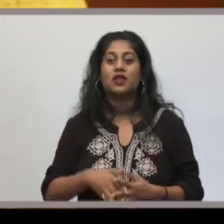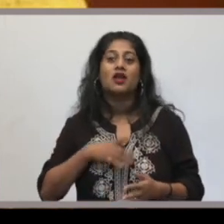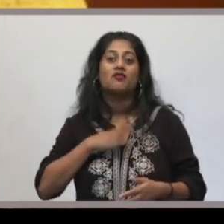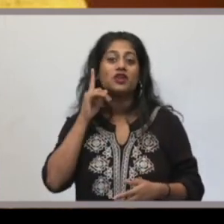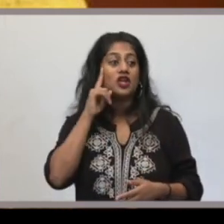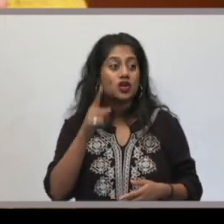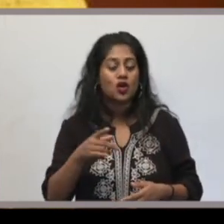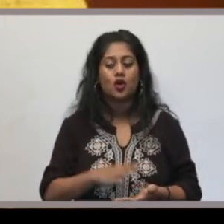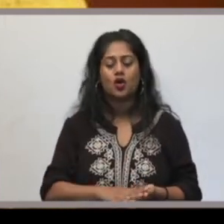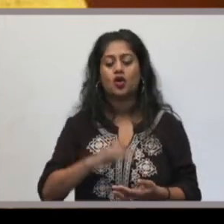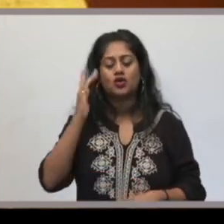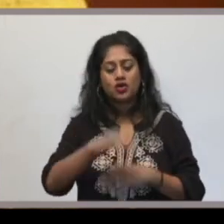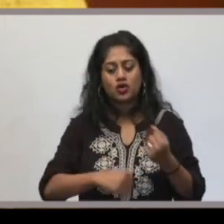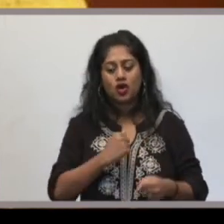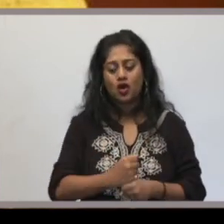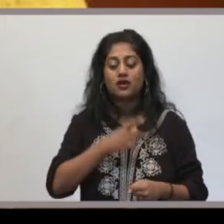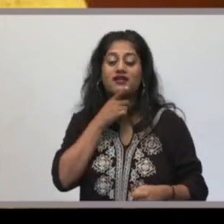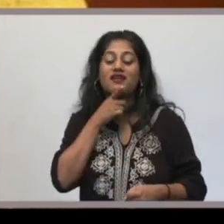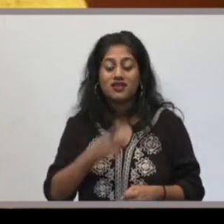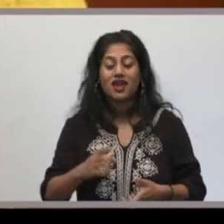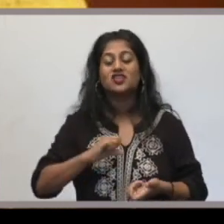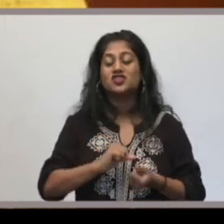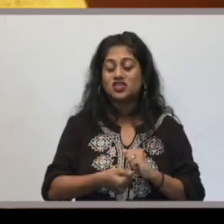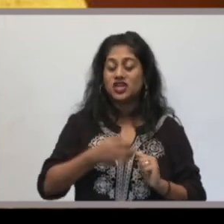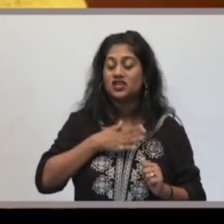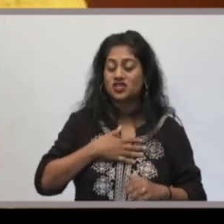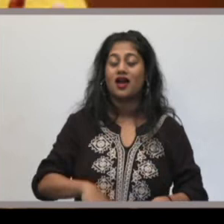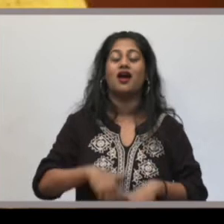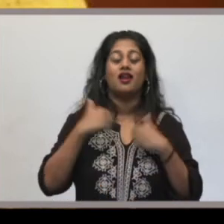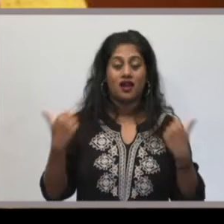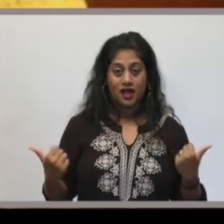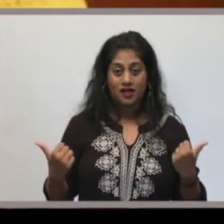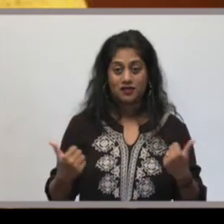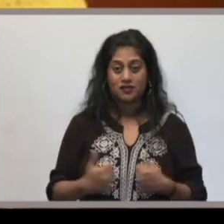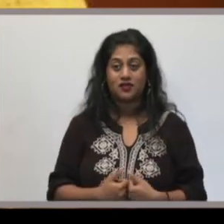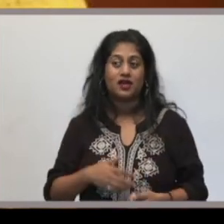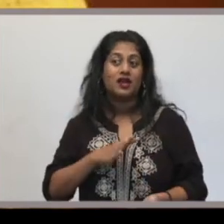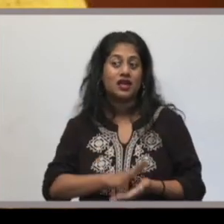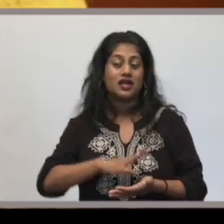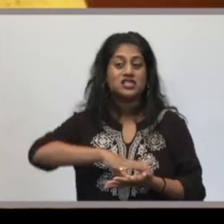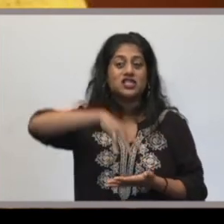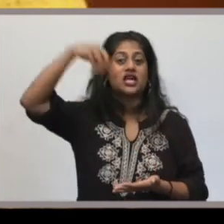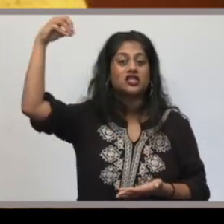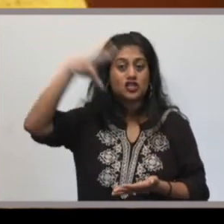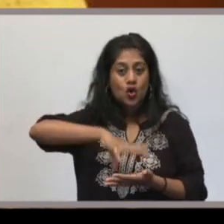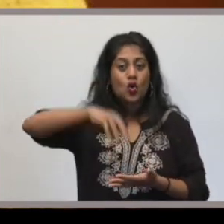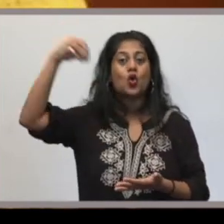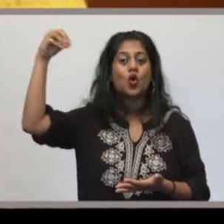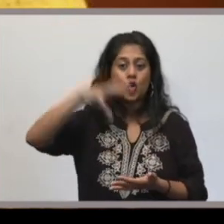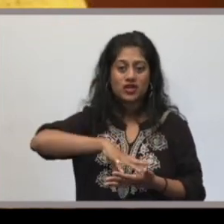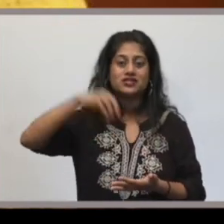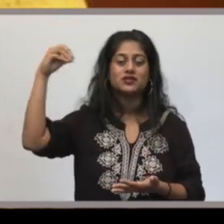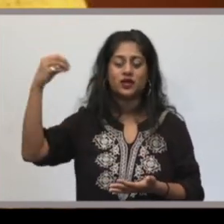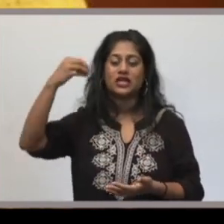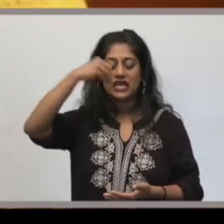You know, I said, Lord, I want to get to know You better. Because it's not about trying to follow a philosophy or some type of